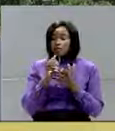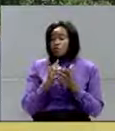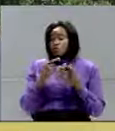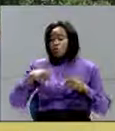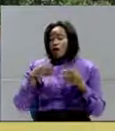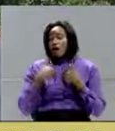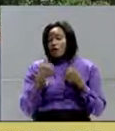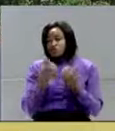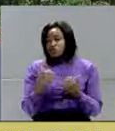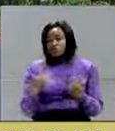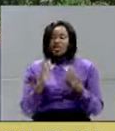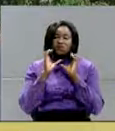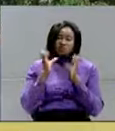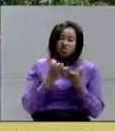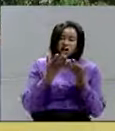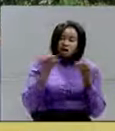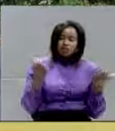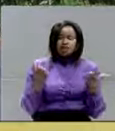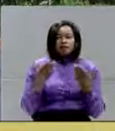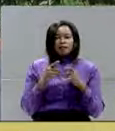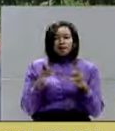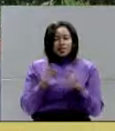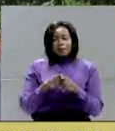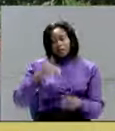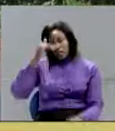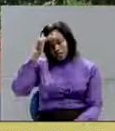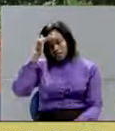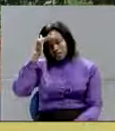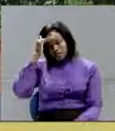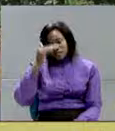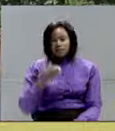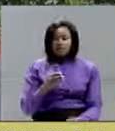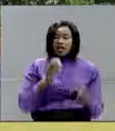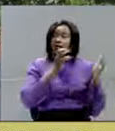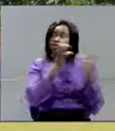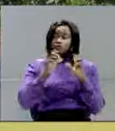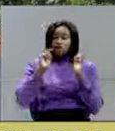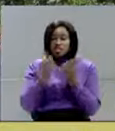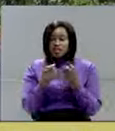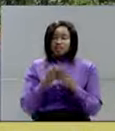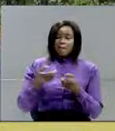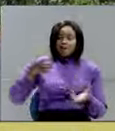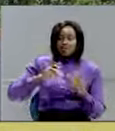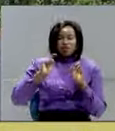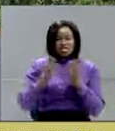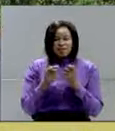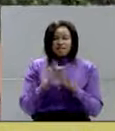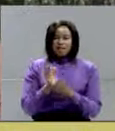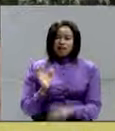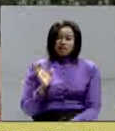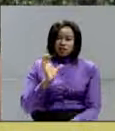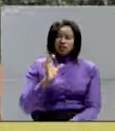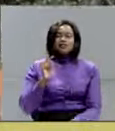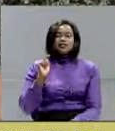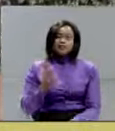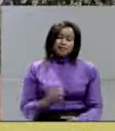kids and the community, but we have the police, netball team, basketball team, and handball team.